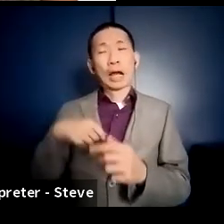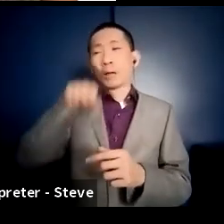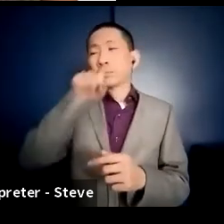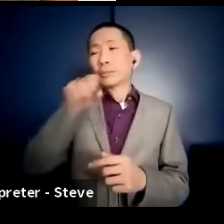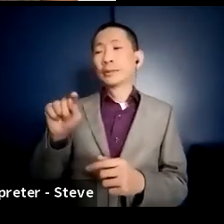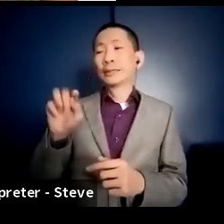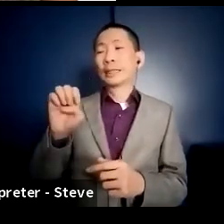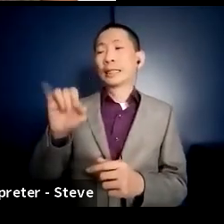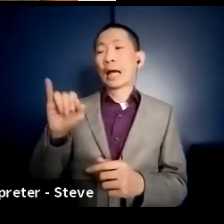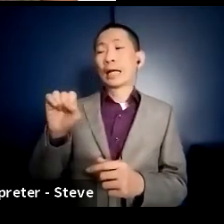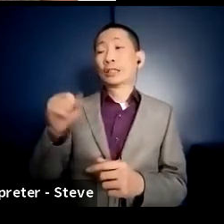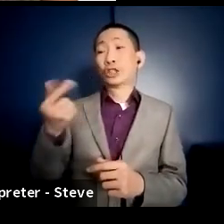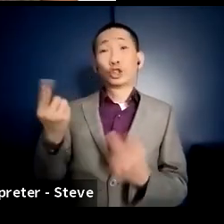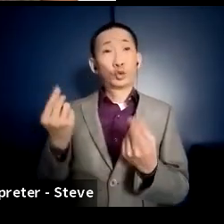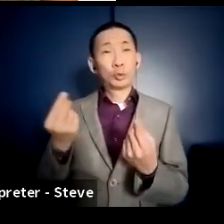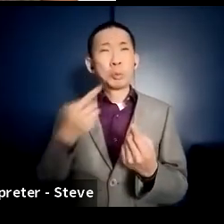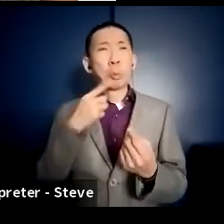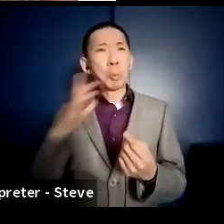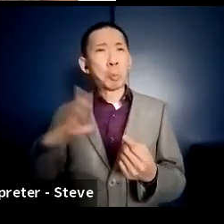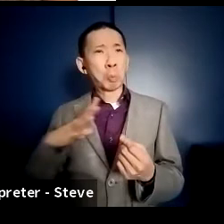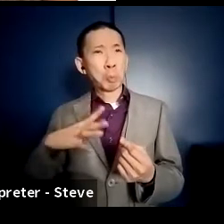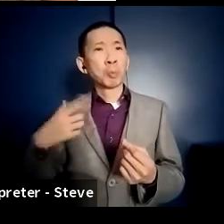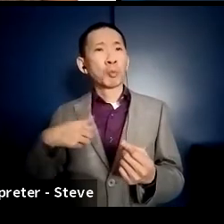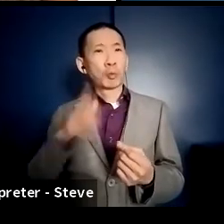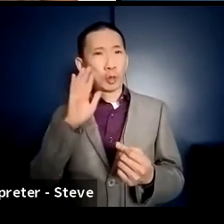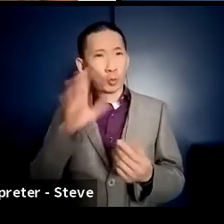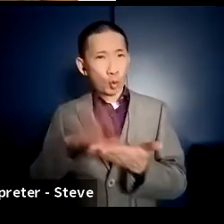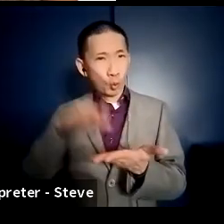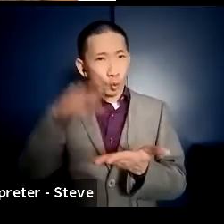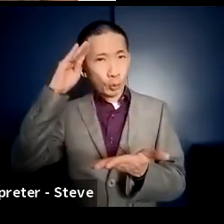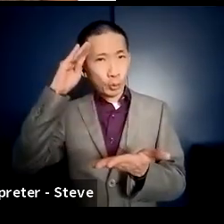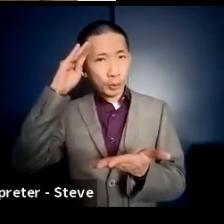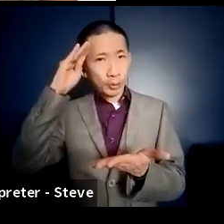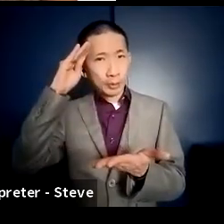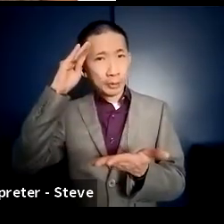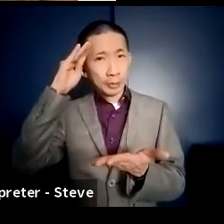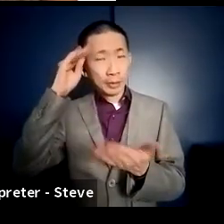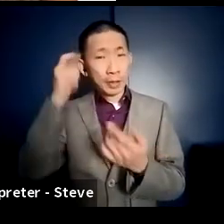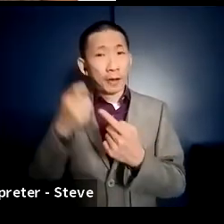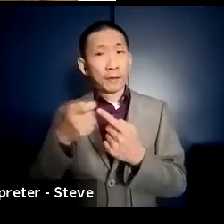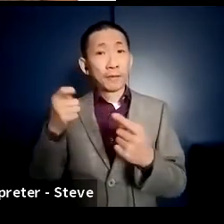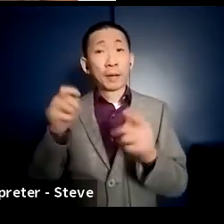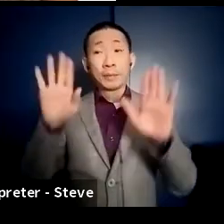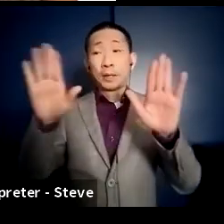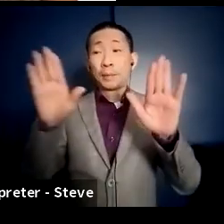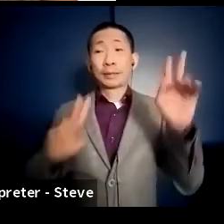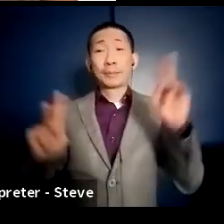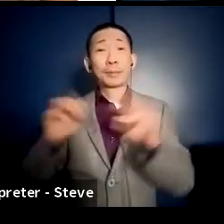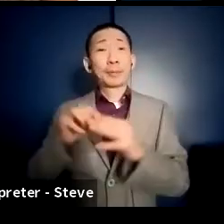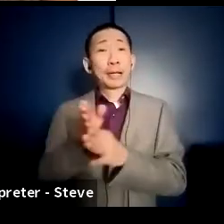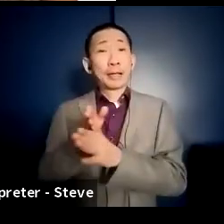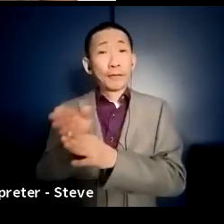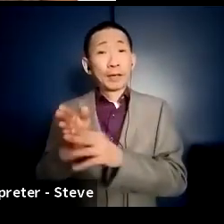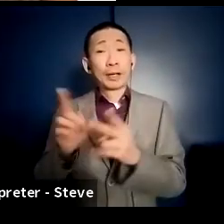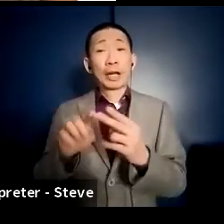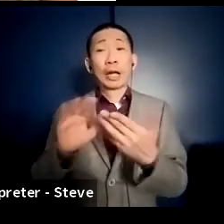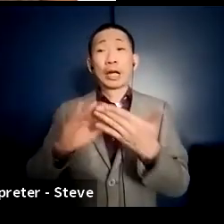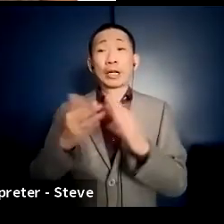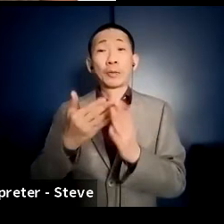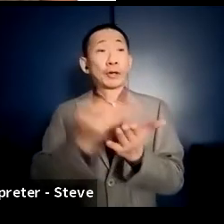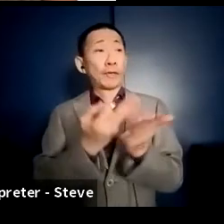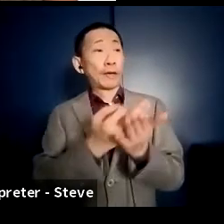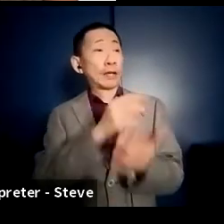doing is it's basically saying, great, we're going to learn from amazing folks in the field, from community funds elsewhere,